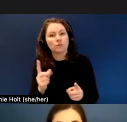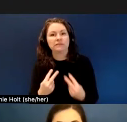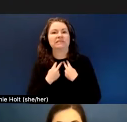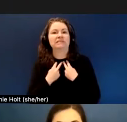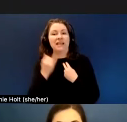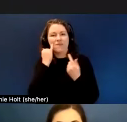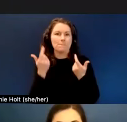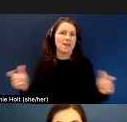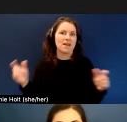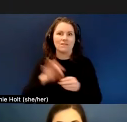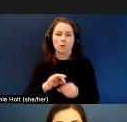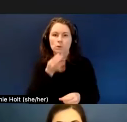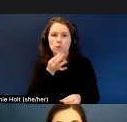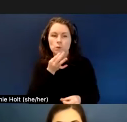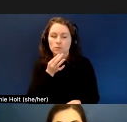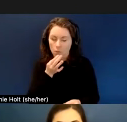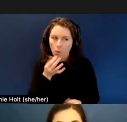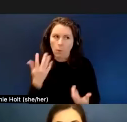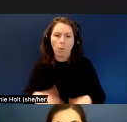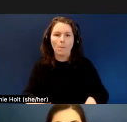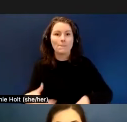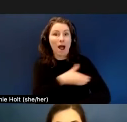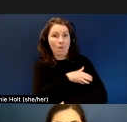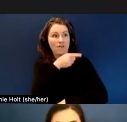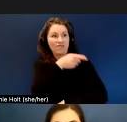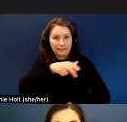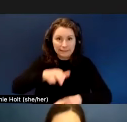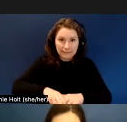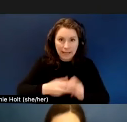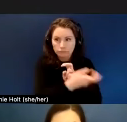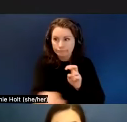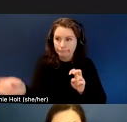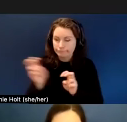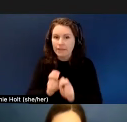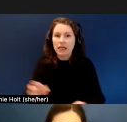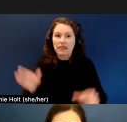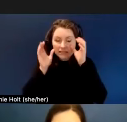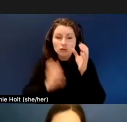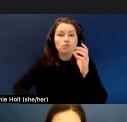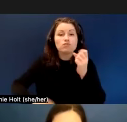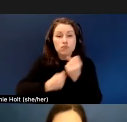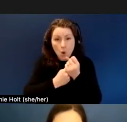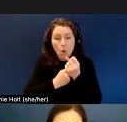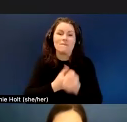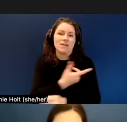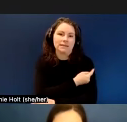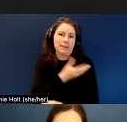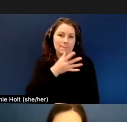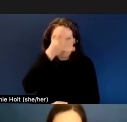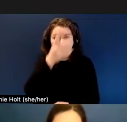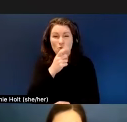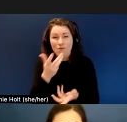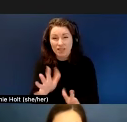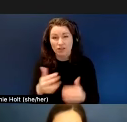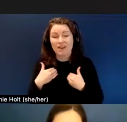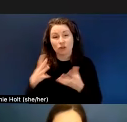big vote coming, it can be very powerful to have them sit down and listen to pro-vaccine parents that might have a story to